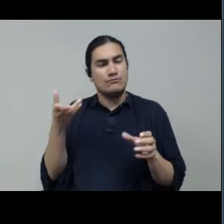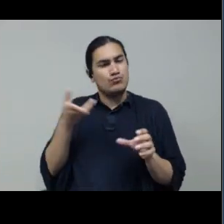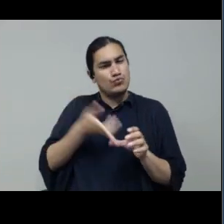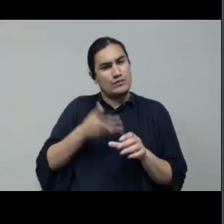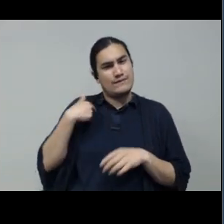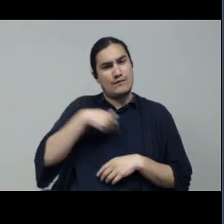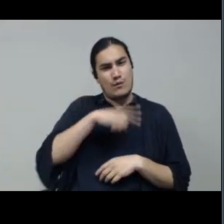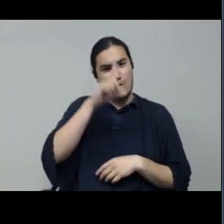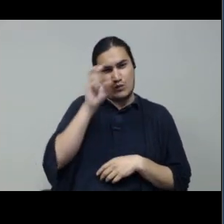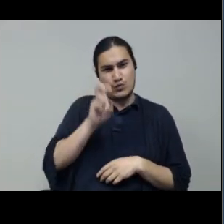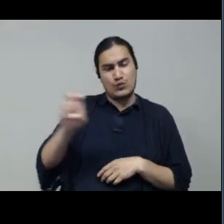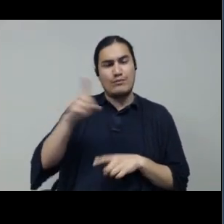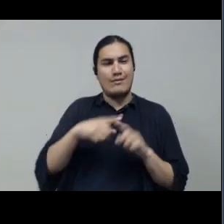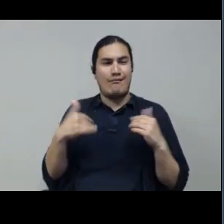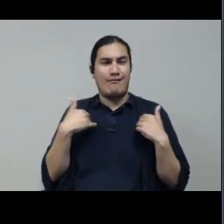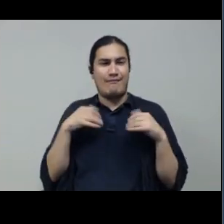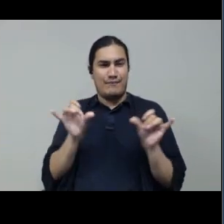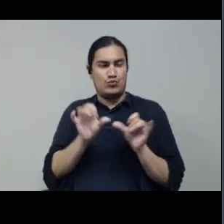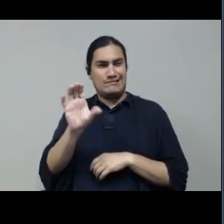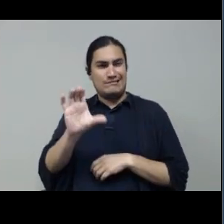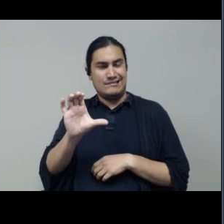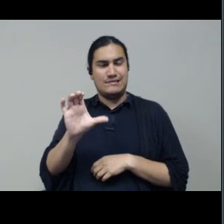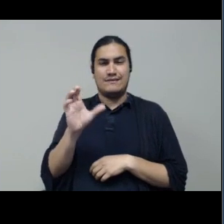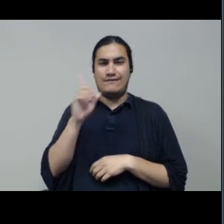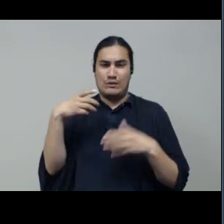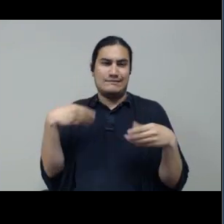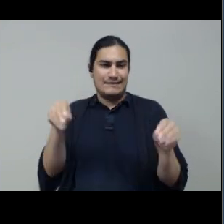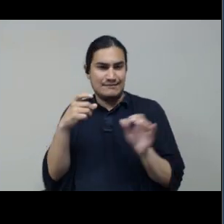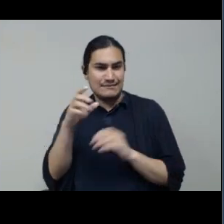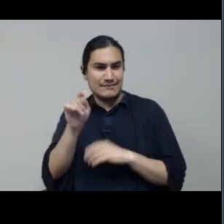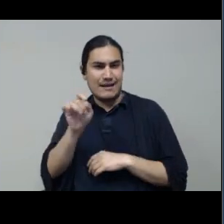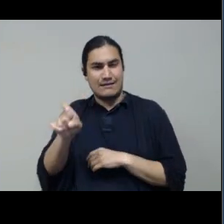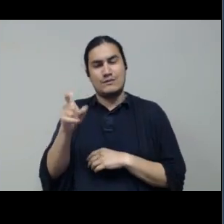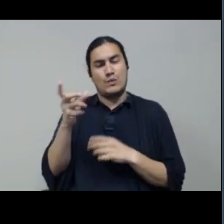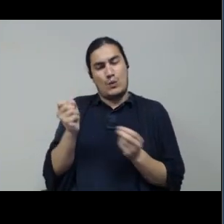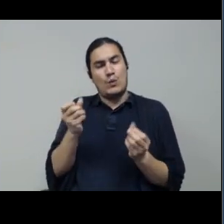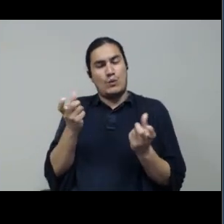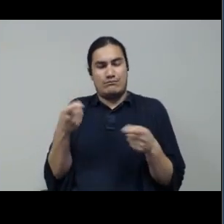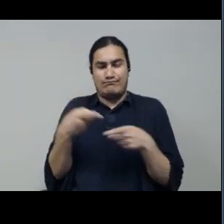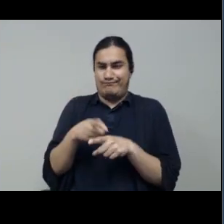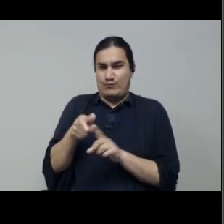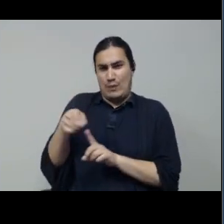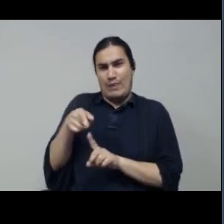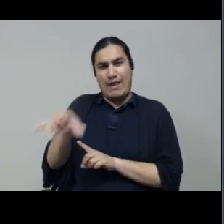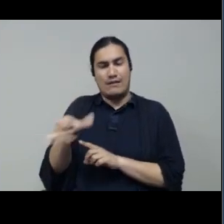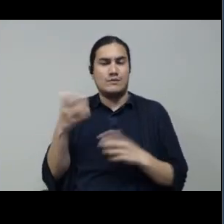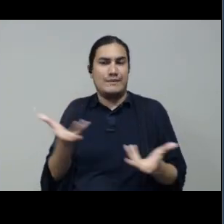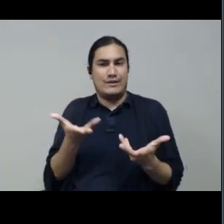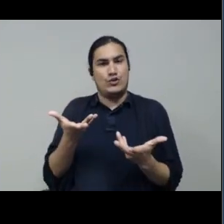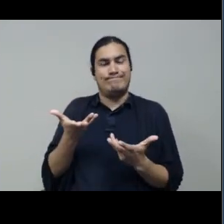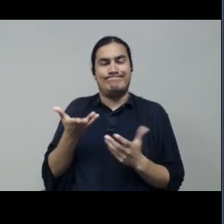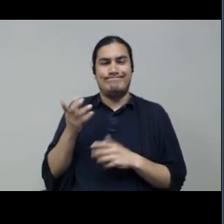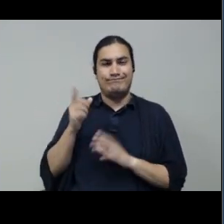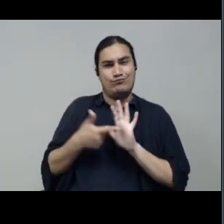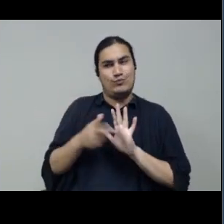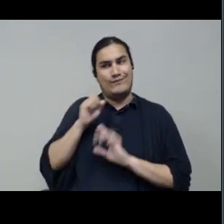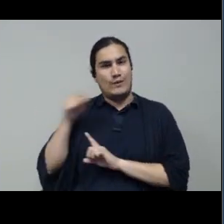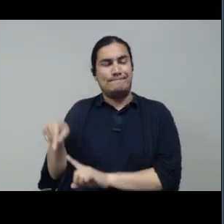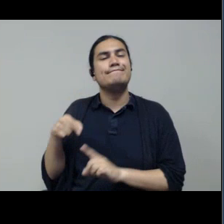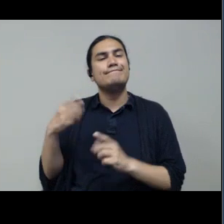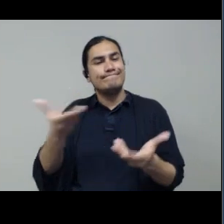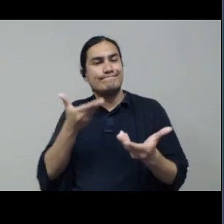Measure C, which is our have some sales tax that we're trying to get reauthorized. So there was a conflict. So I'm here pinch hitting for him. So I want to welcome you to our